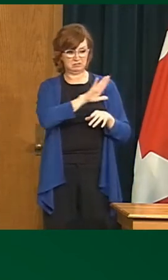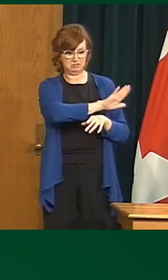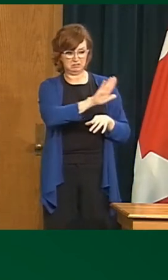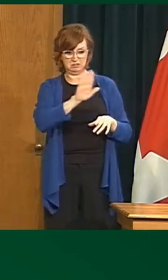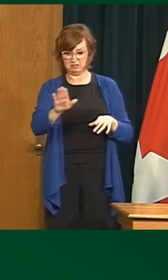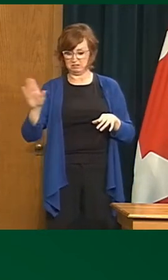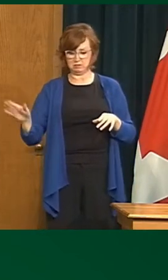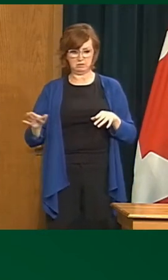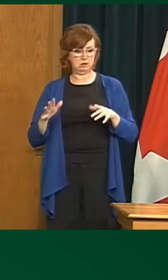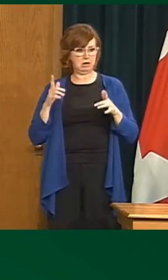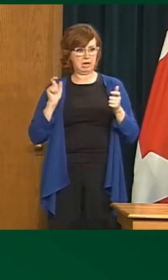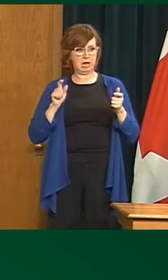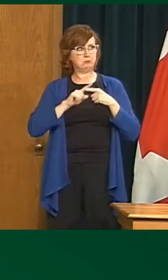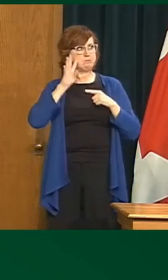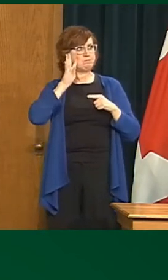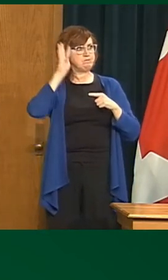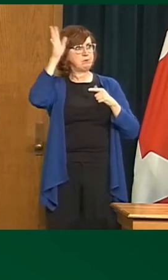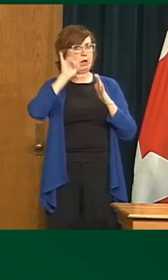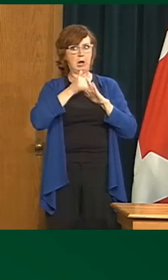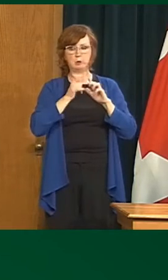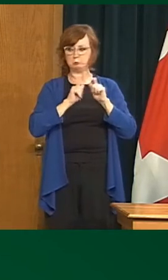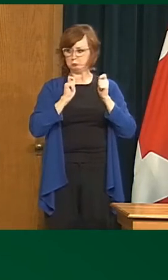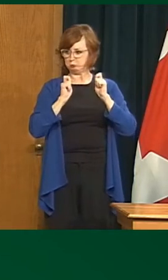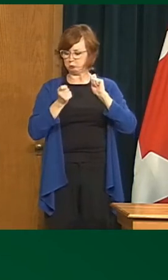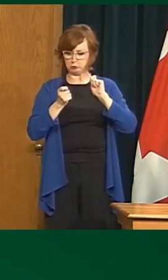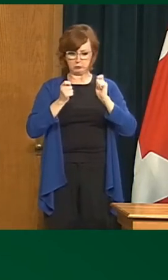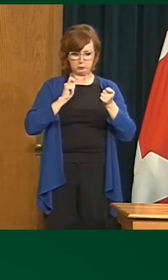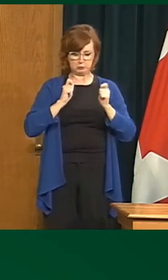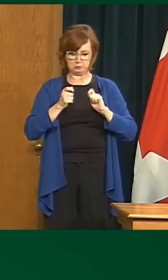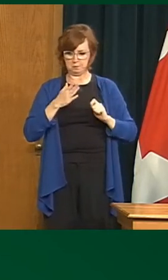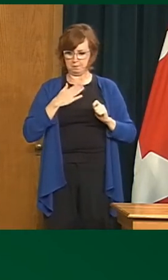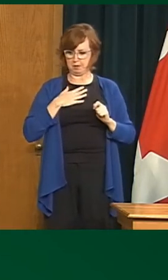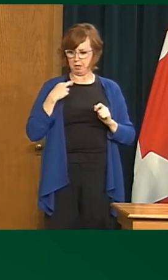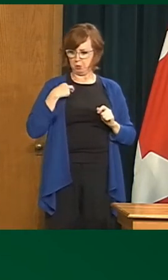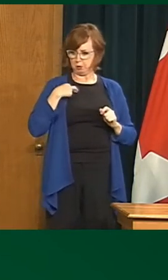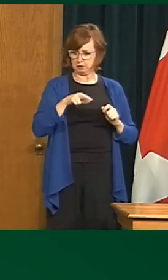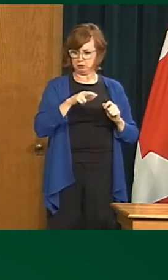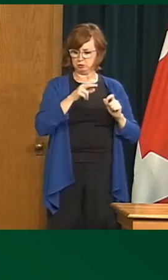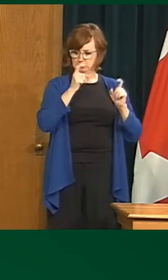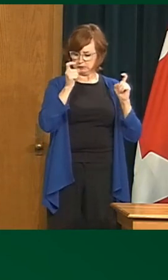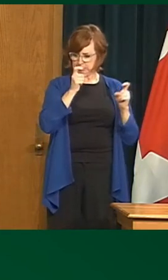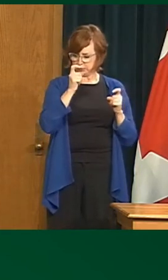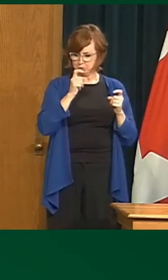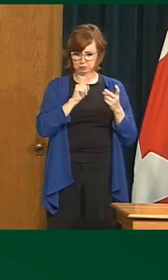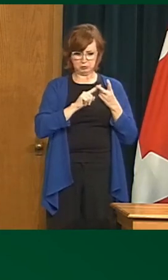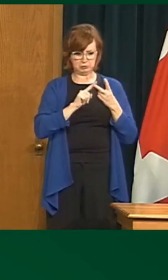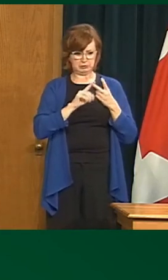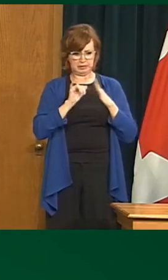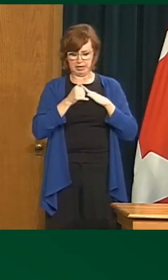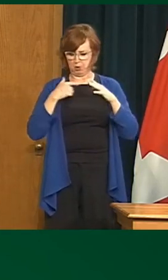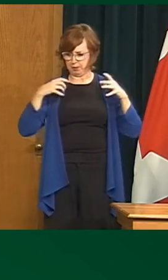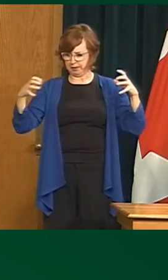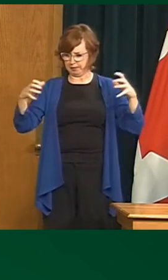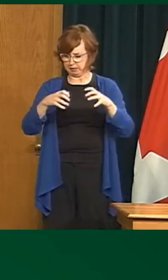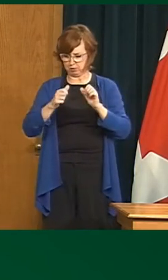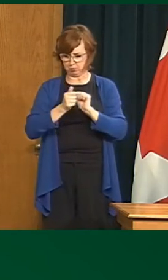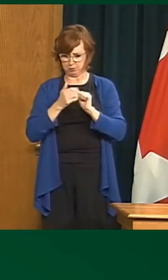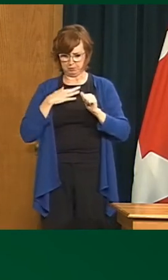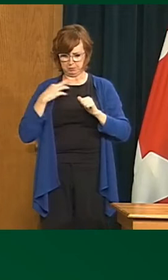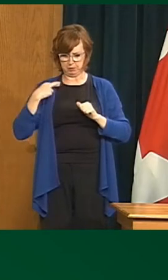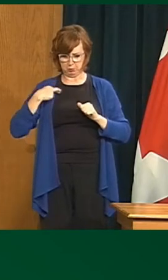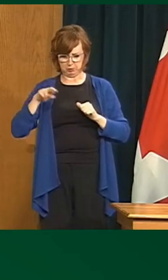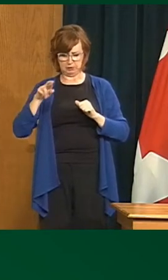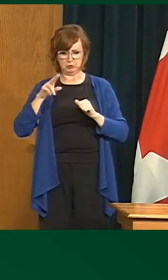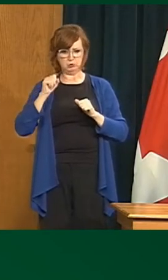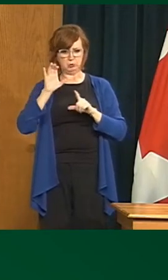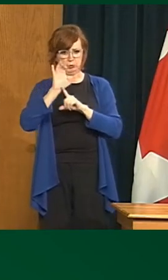to modify their gatherings so that they may continue to occur, but in a much, much different fashion than what